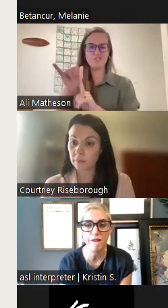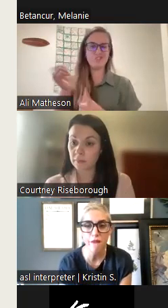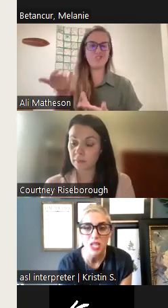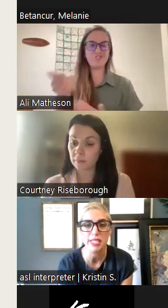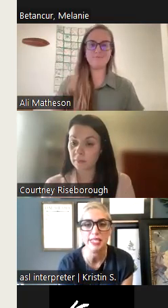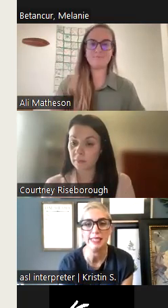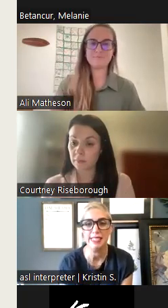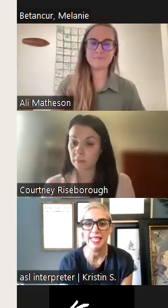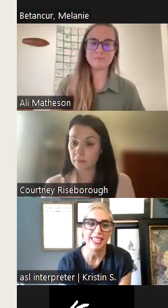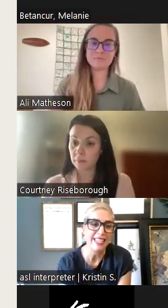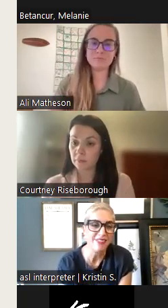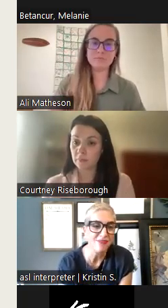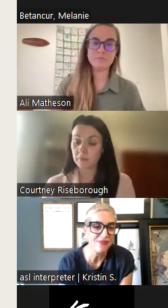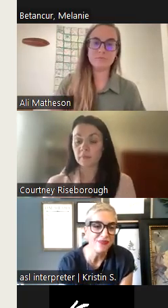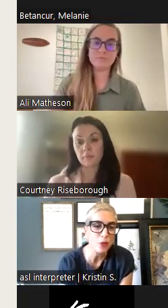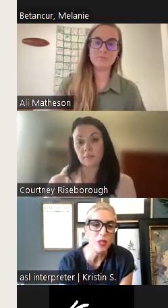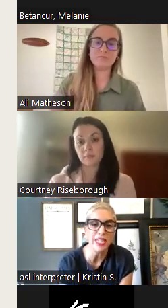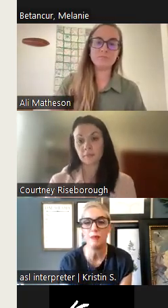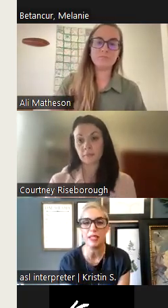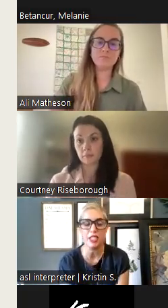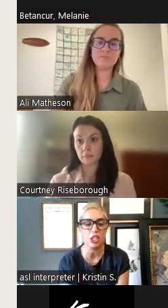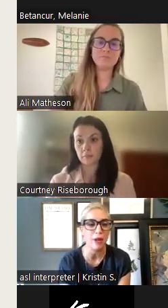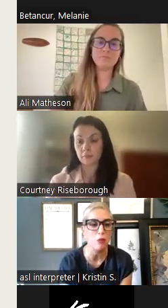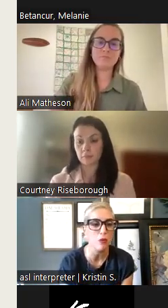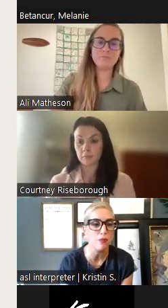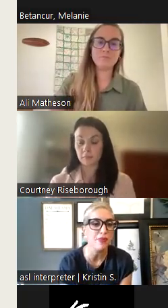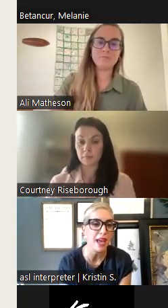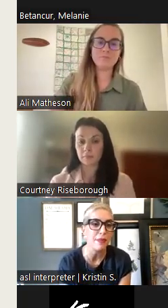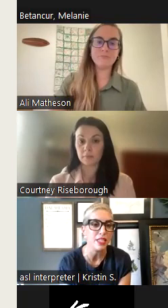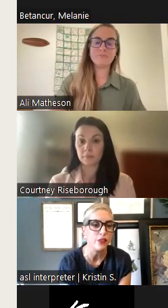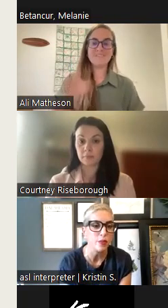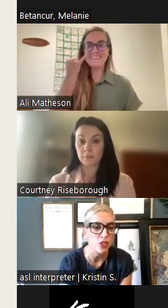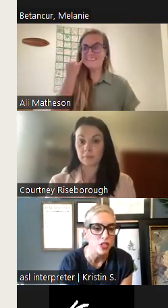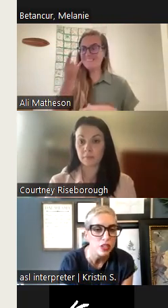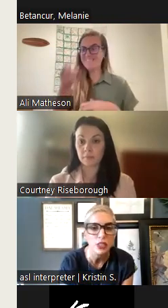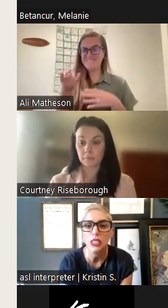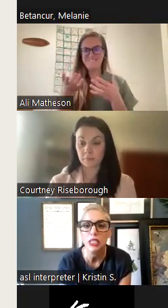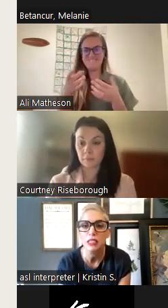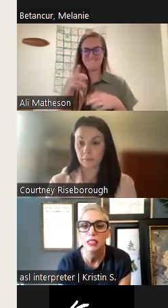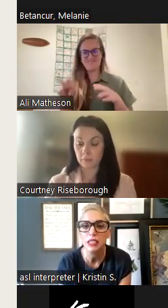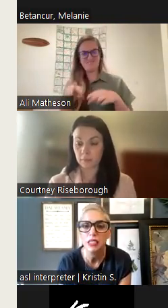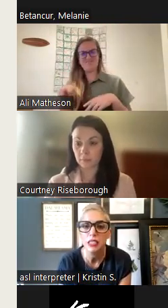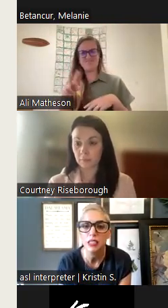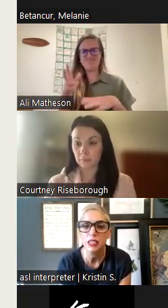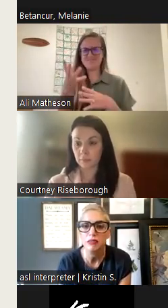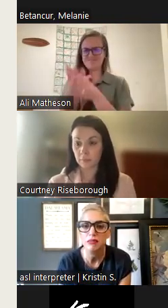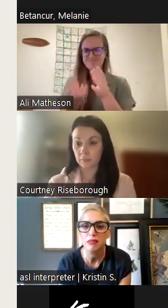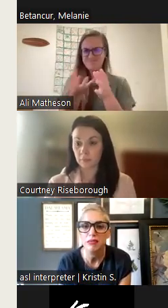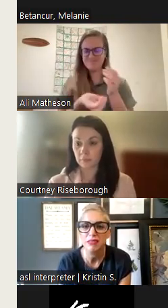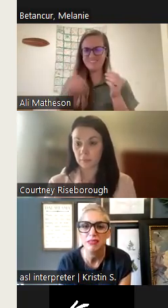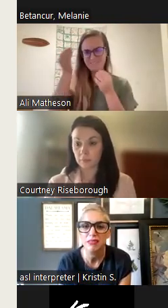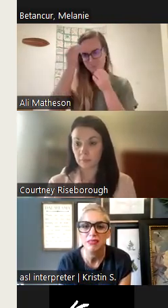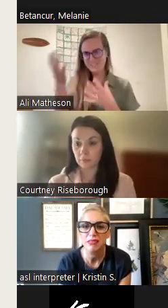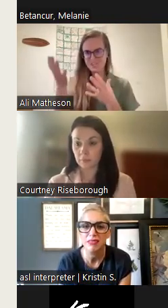threaten, force. Like, we need to be clear about what that means for the person.